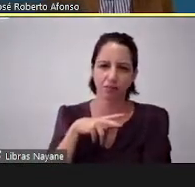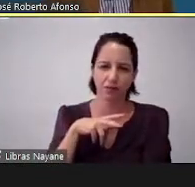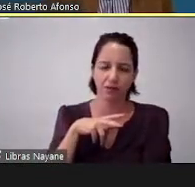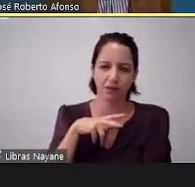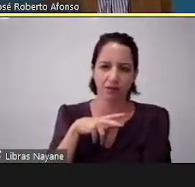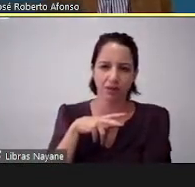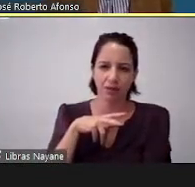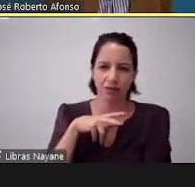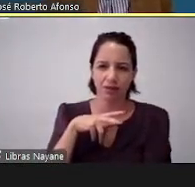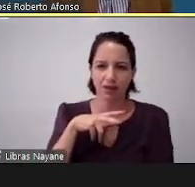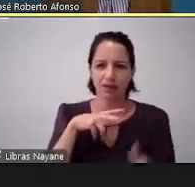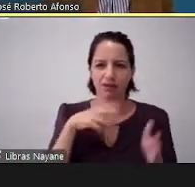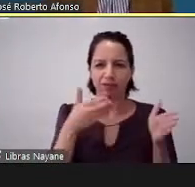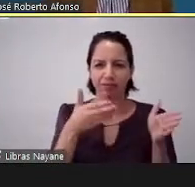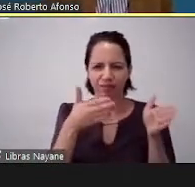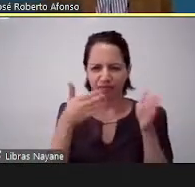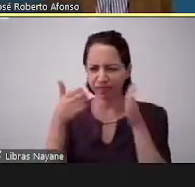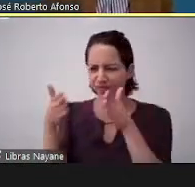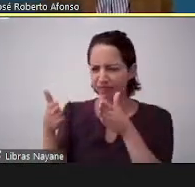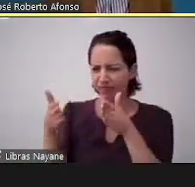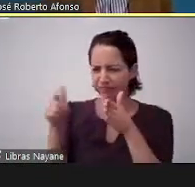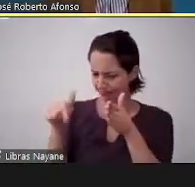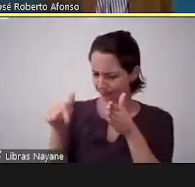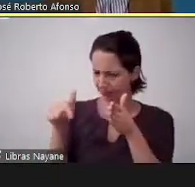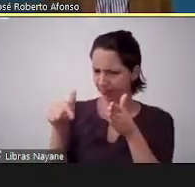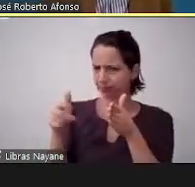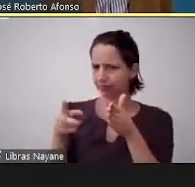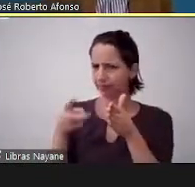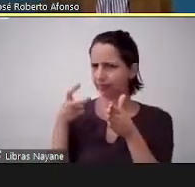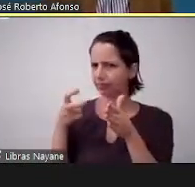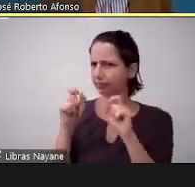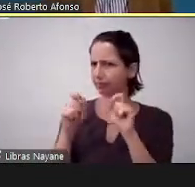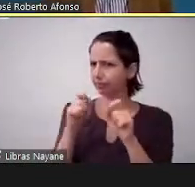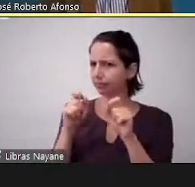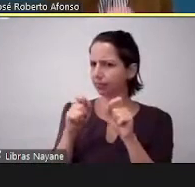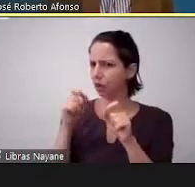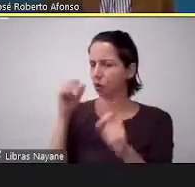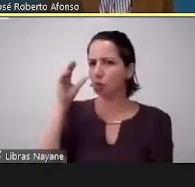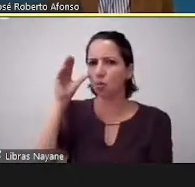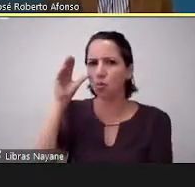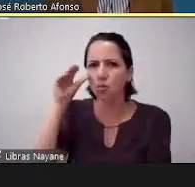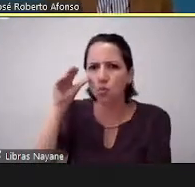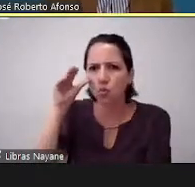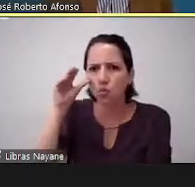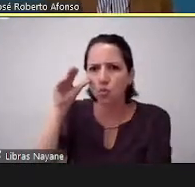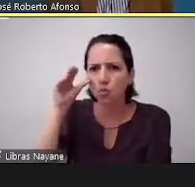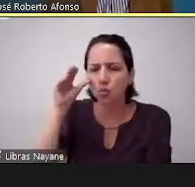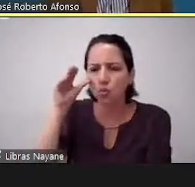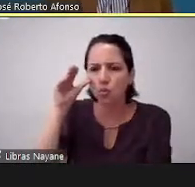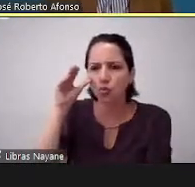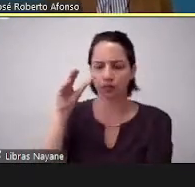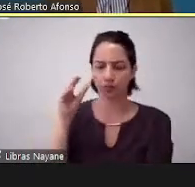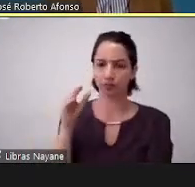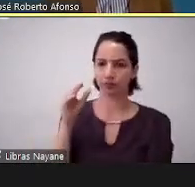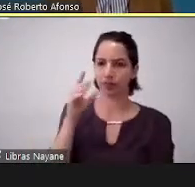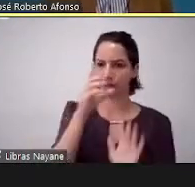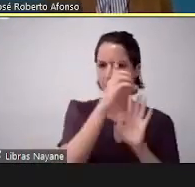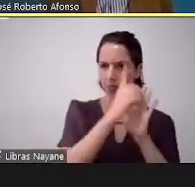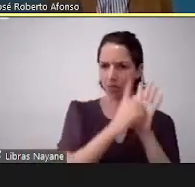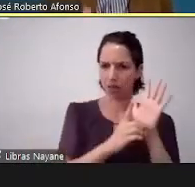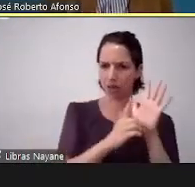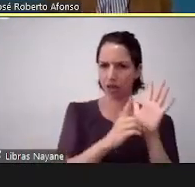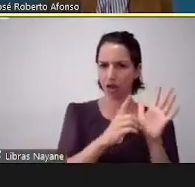in our private sector, a part of this phenomenon is something curious. When we